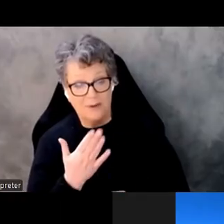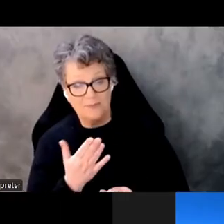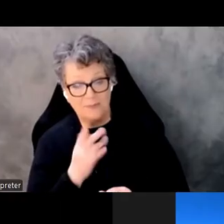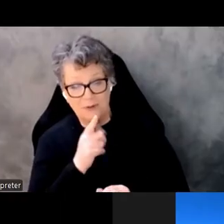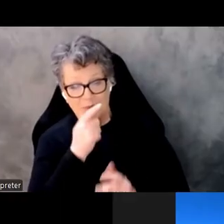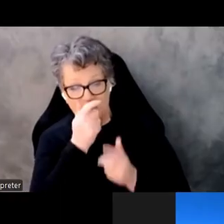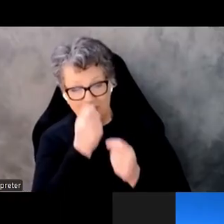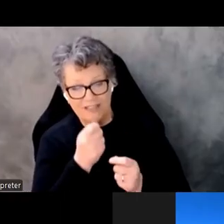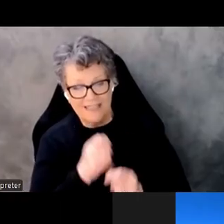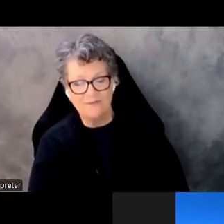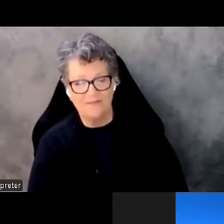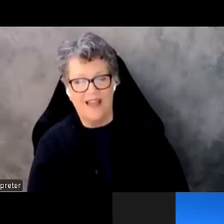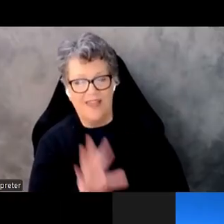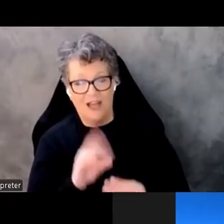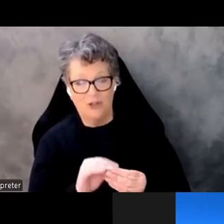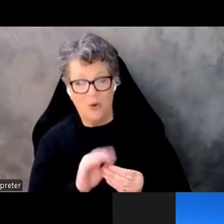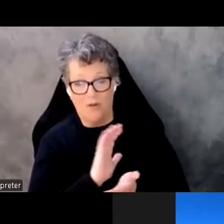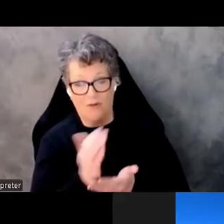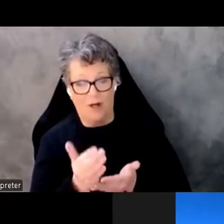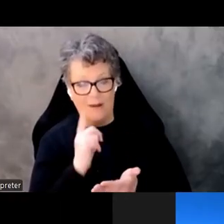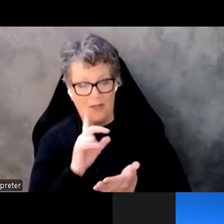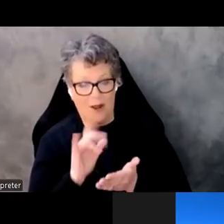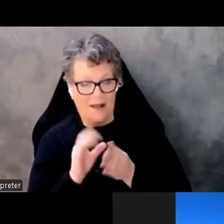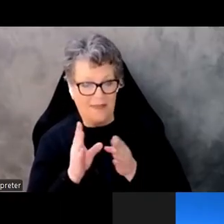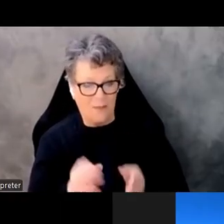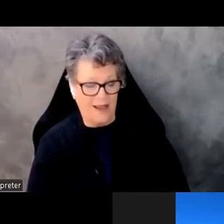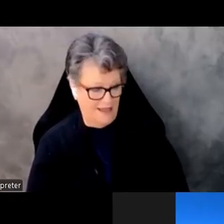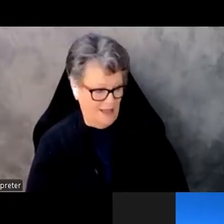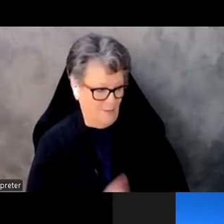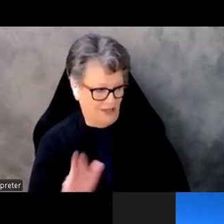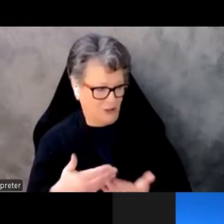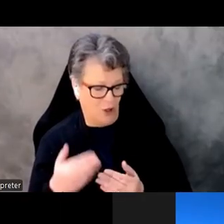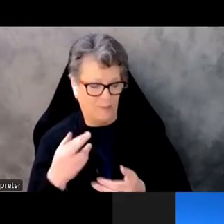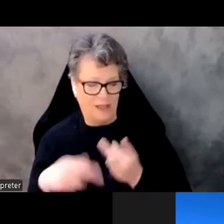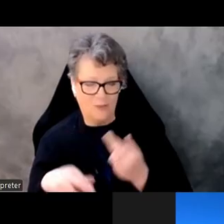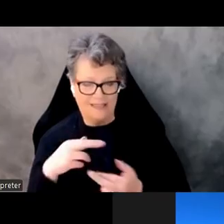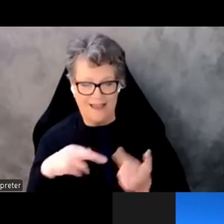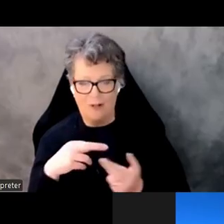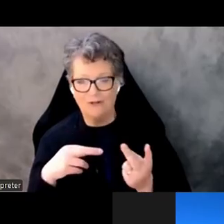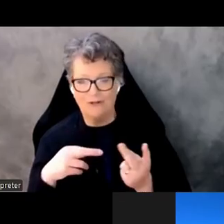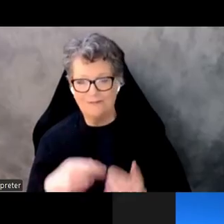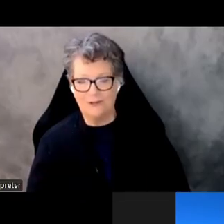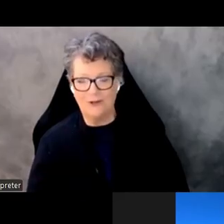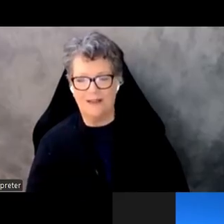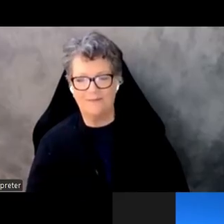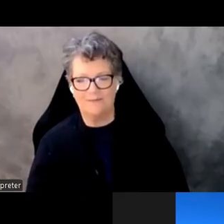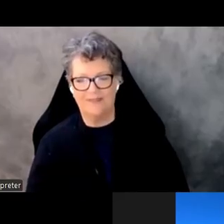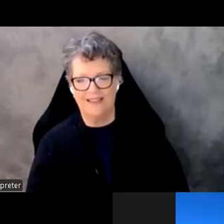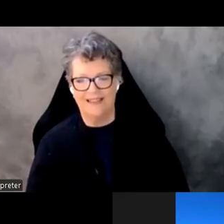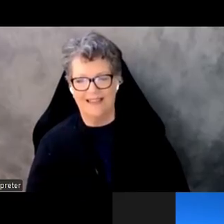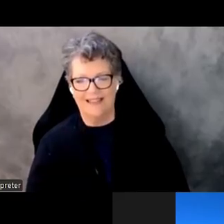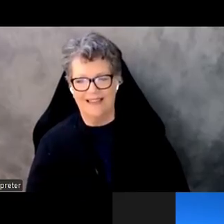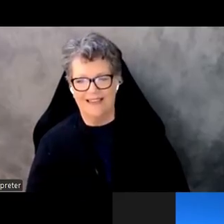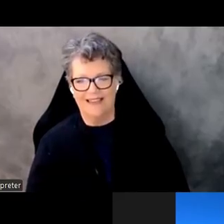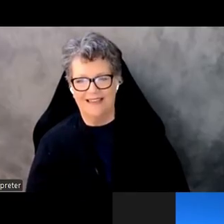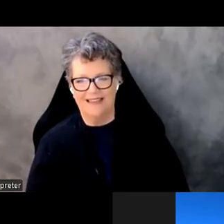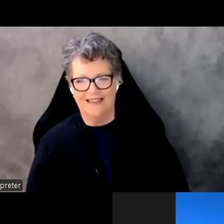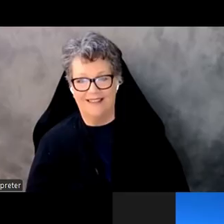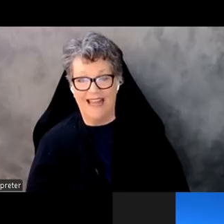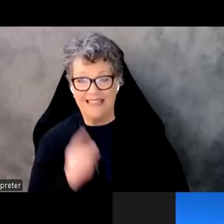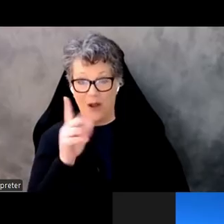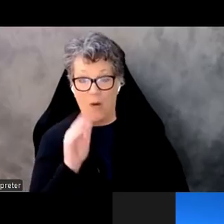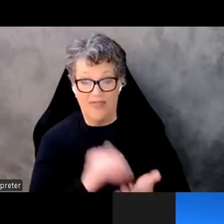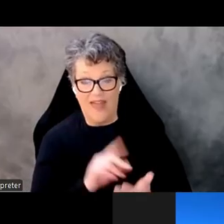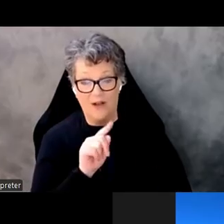interesting, that total volume. I hadn't thought about that way, but yeah, it is all being recycled, so. It's 1,000 Toyota pickup trucks.